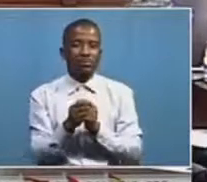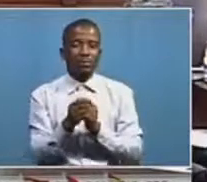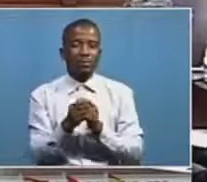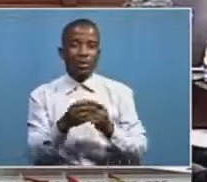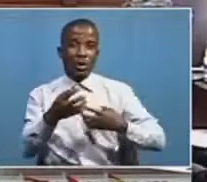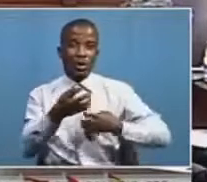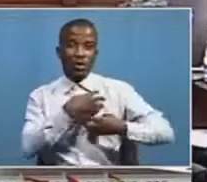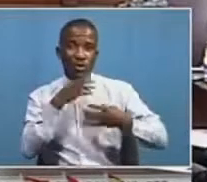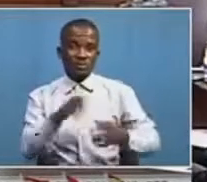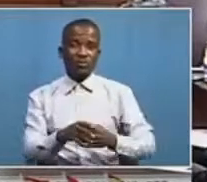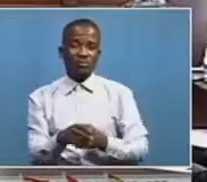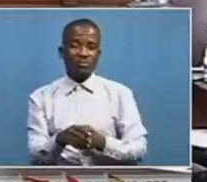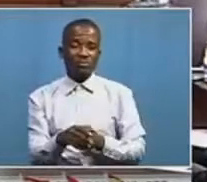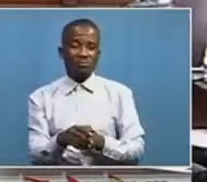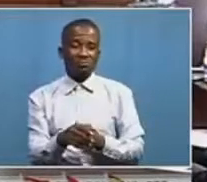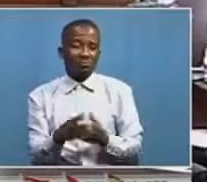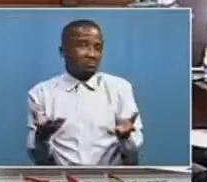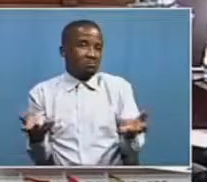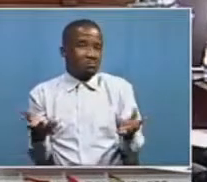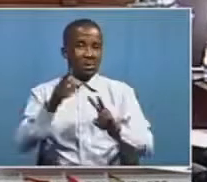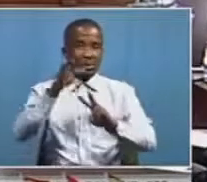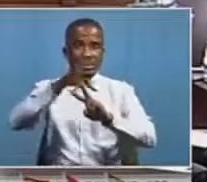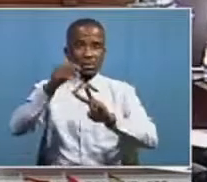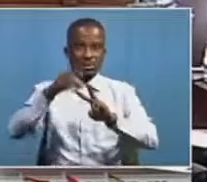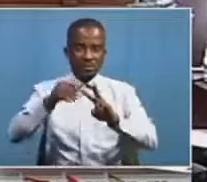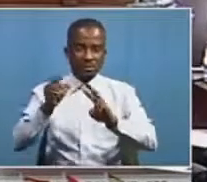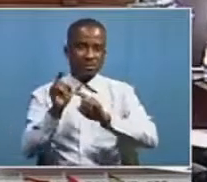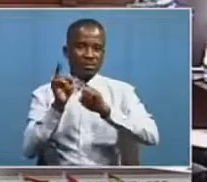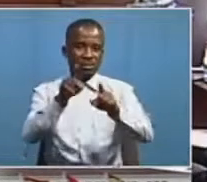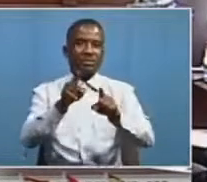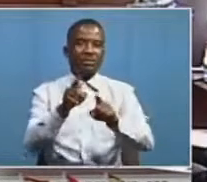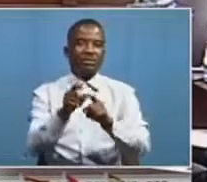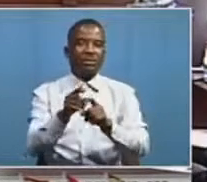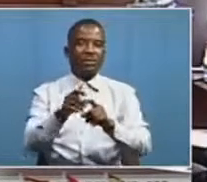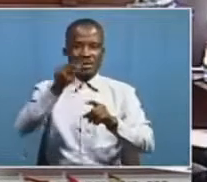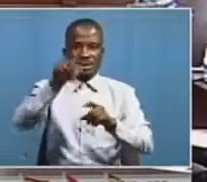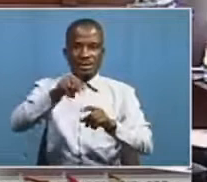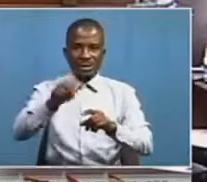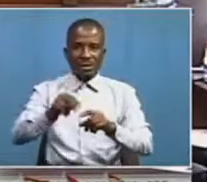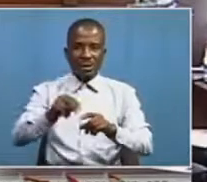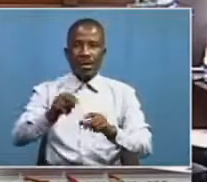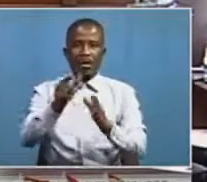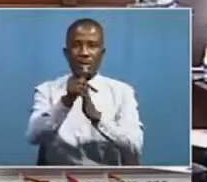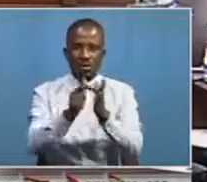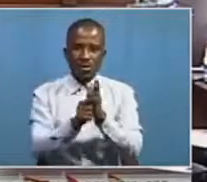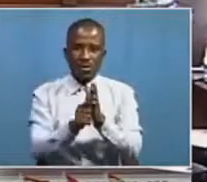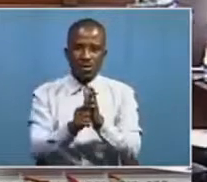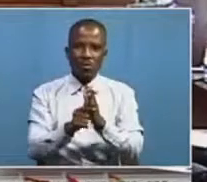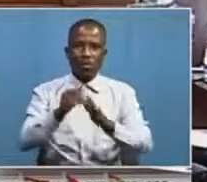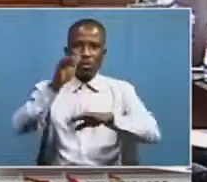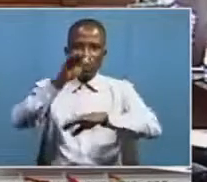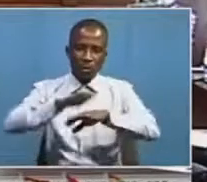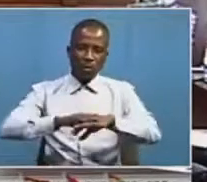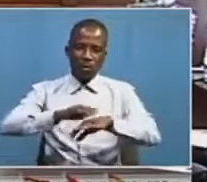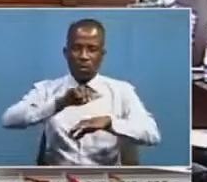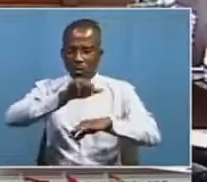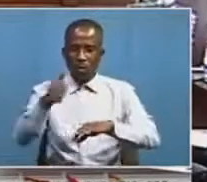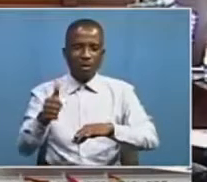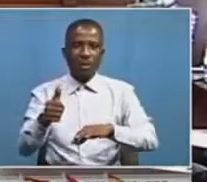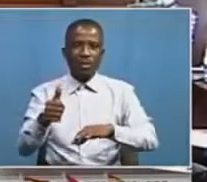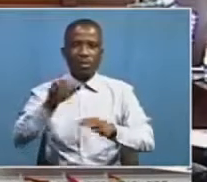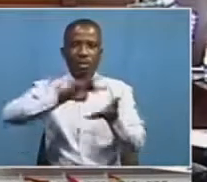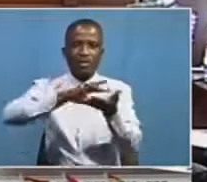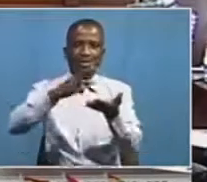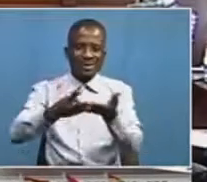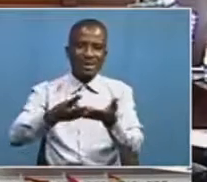therefore not fatal to his cause, as the law permits that. What is required from him by law is for him to call requisite